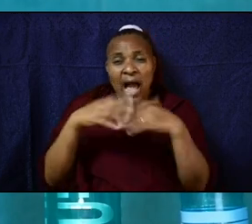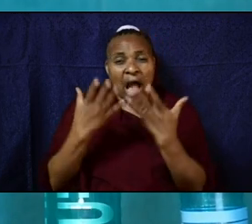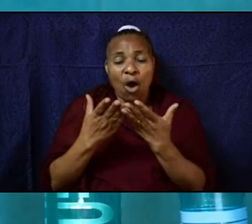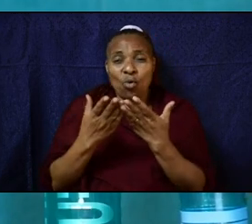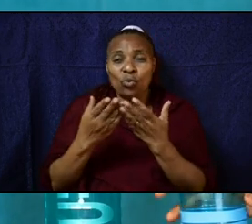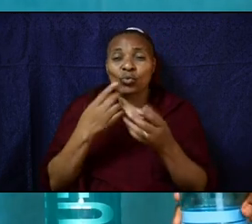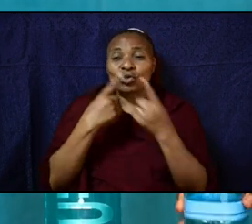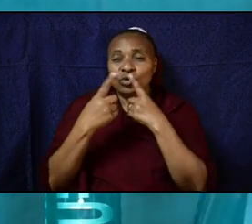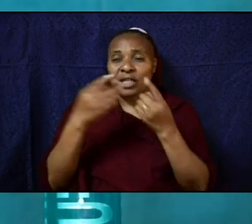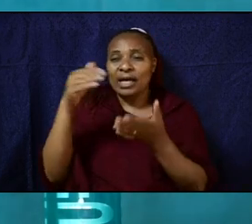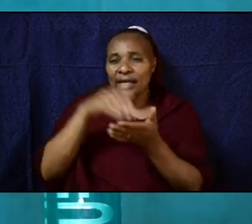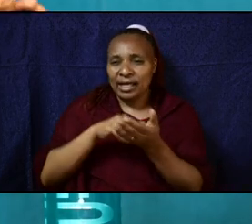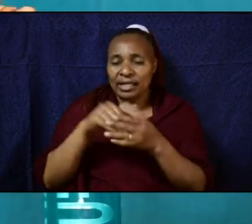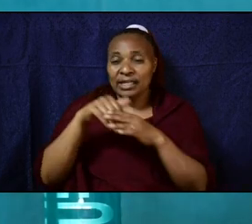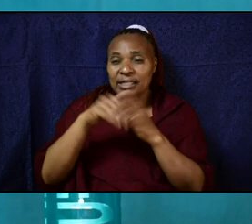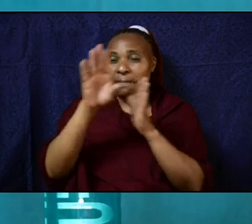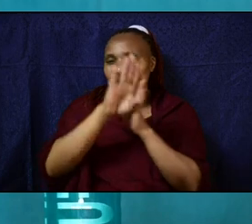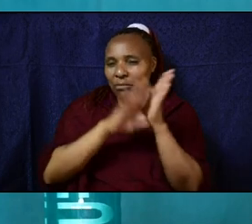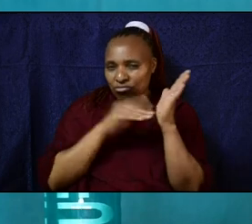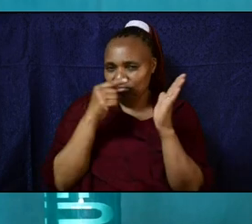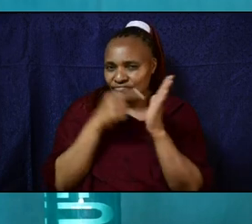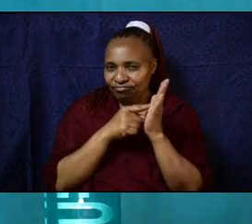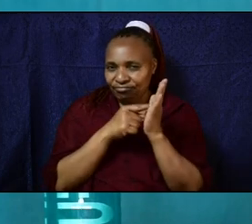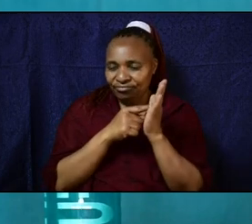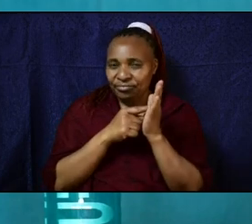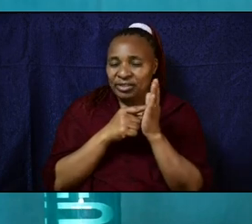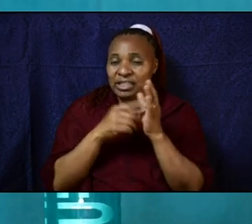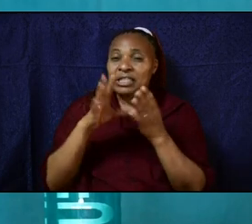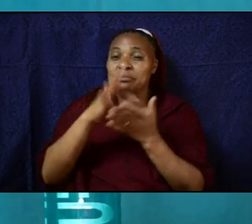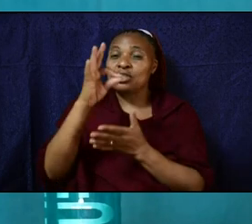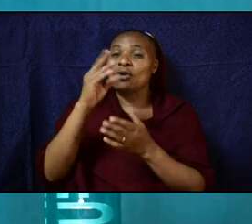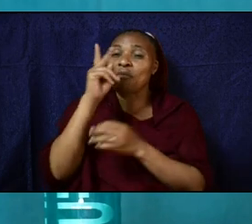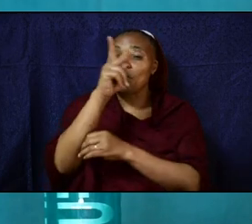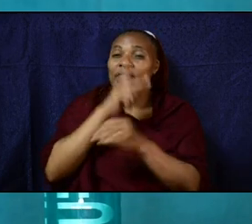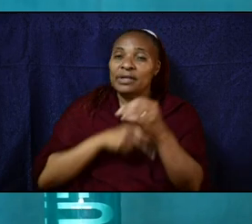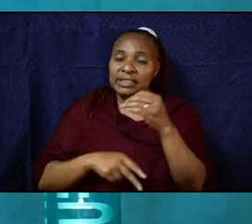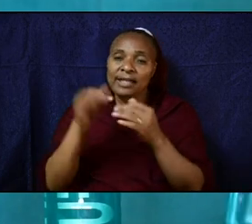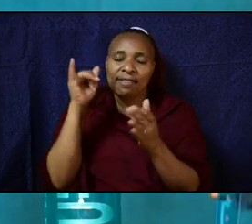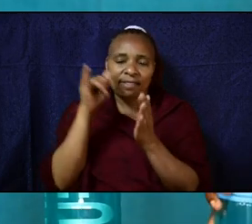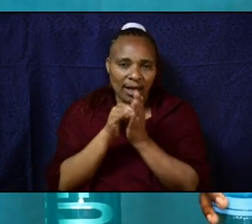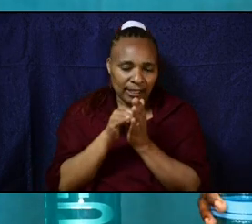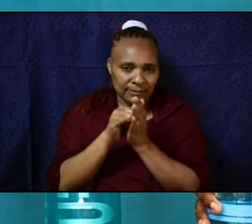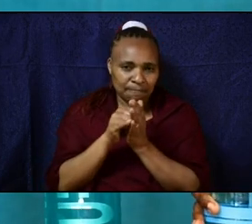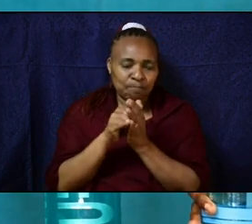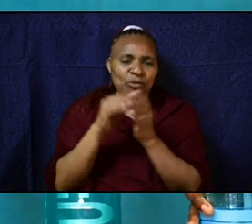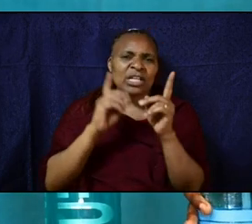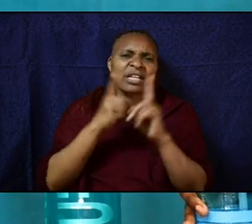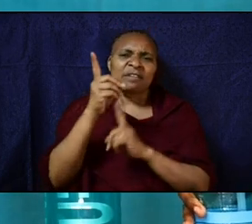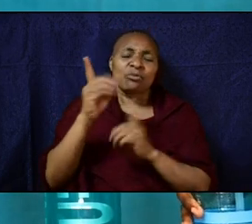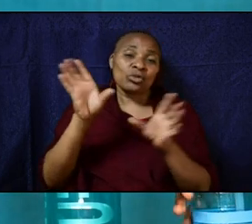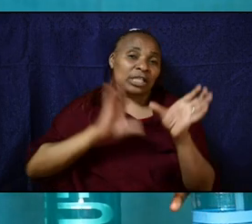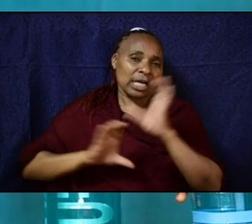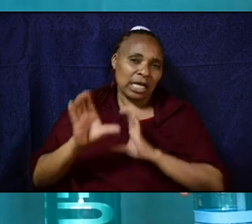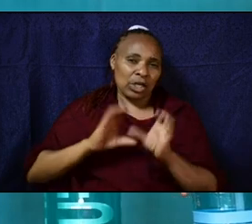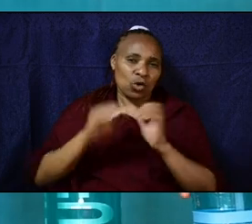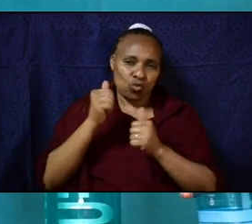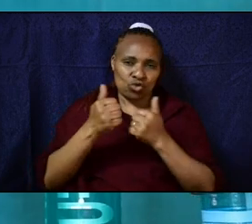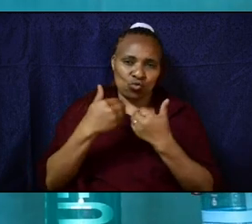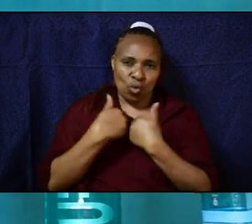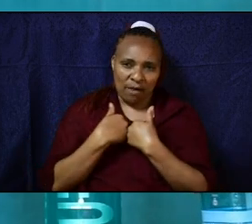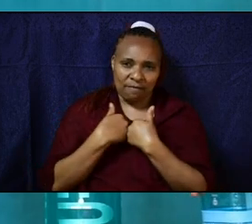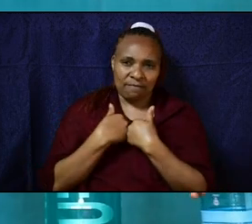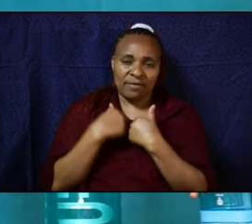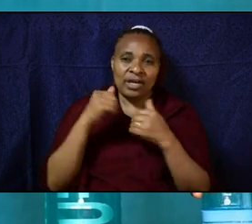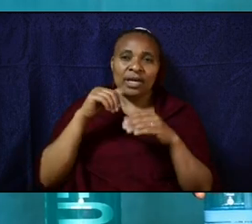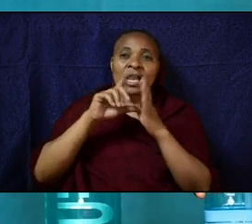we're told again in scripture and in the spirit of prophecy that we should develop the character that we want to have later